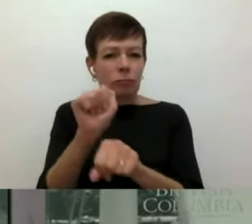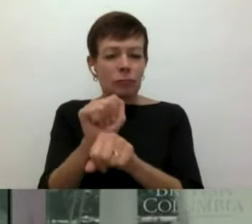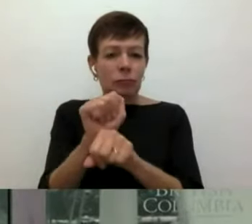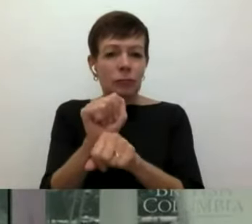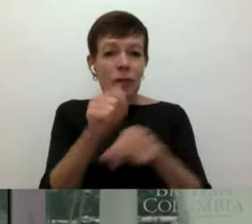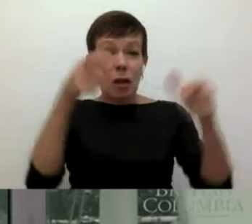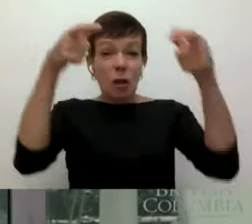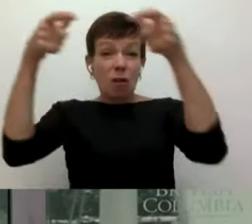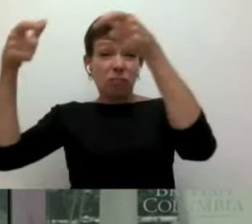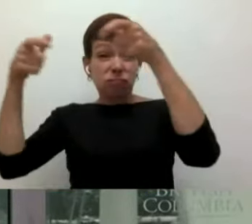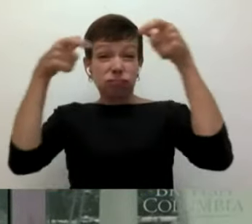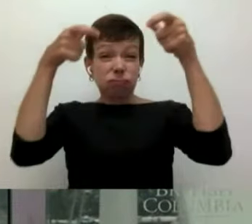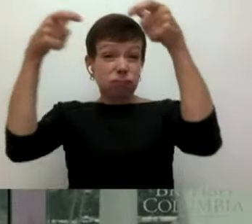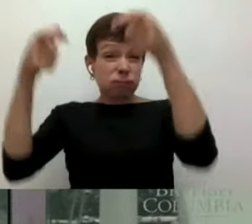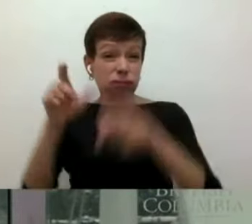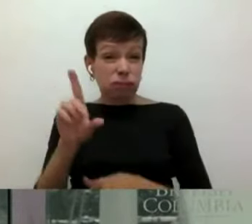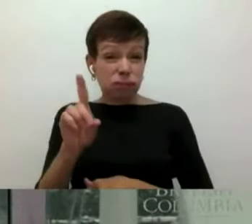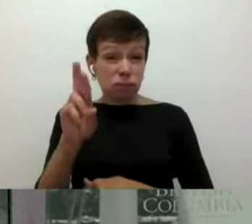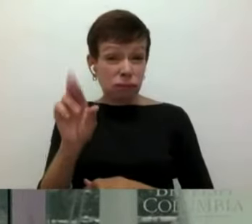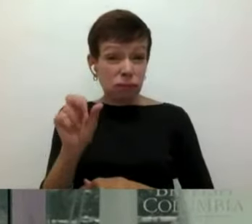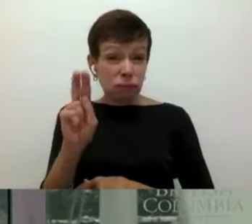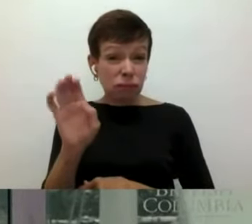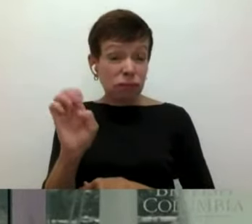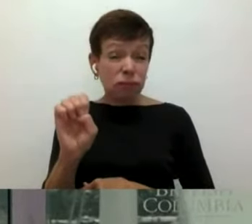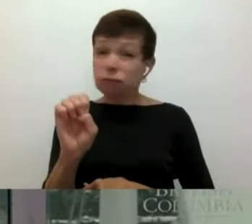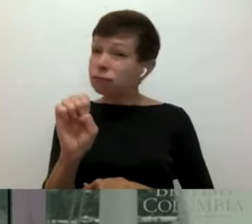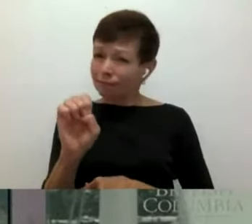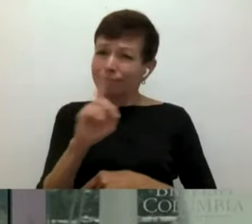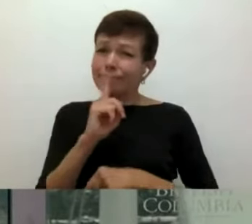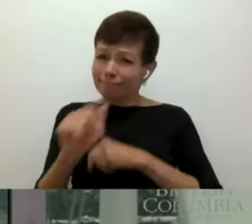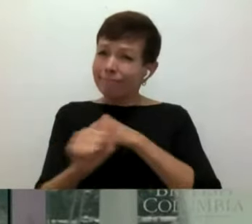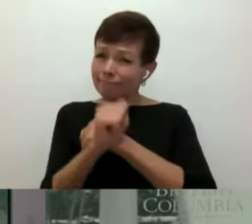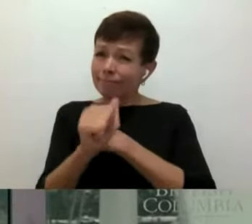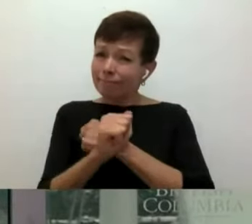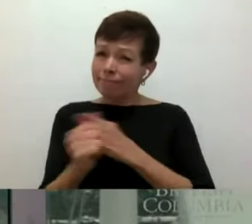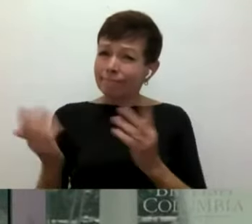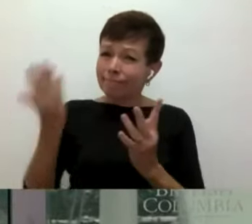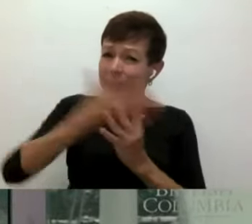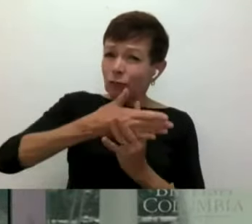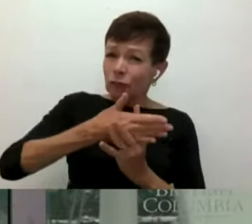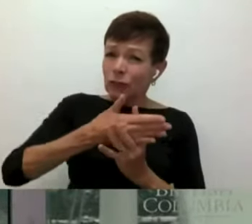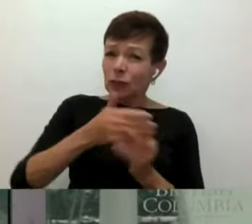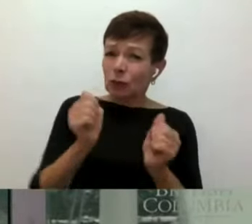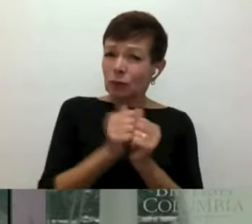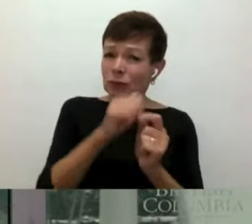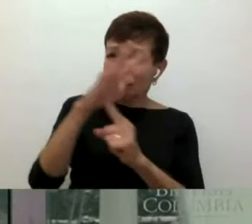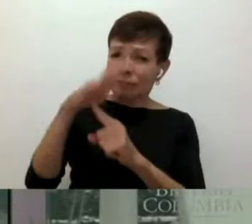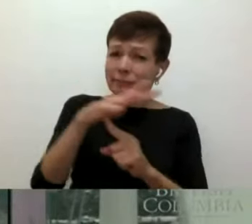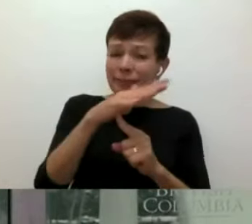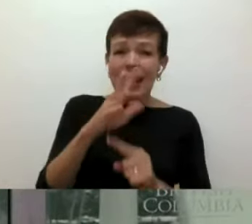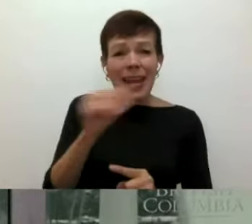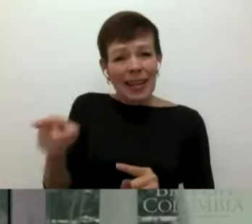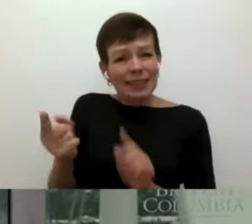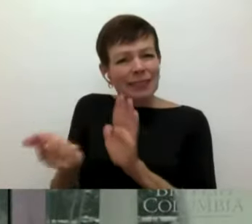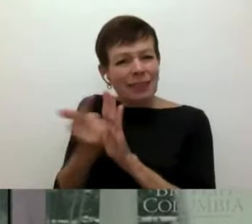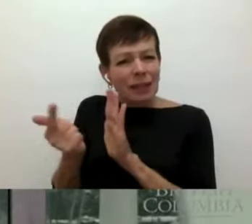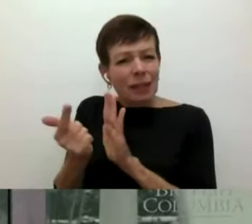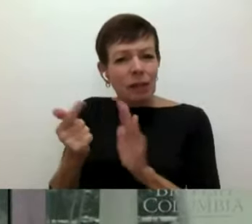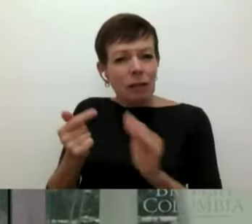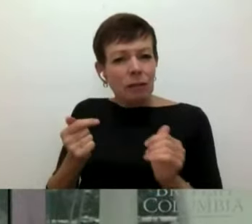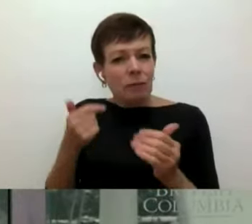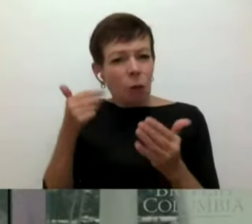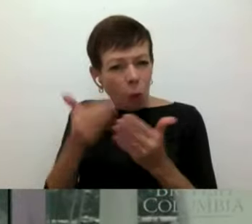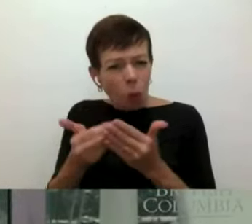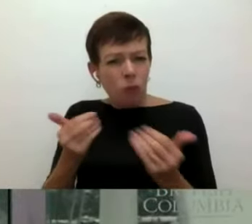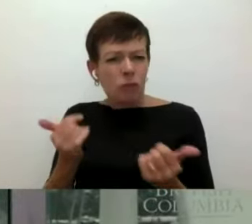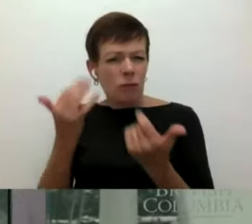helicopters the room they need to do their work. Drones are a significant hazard to our fire crews who are fighting fires, and it is illegal